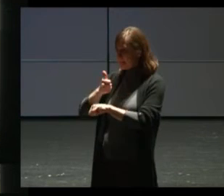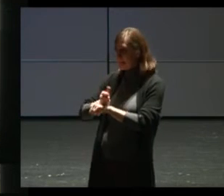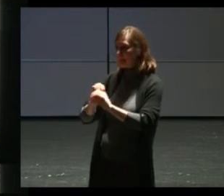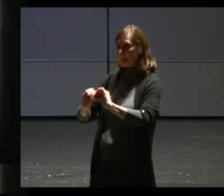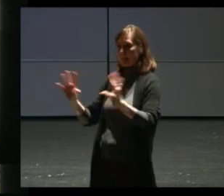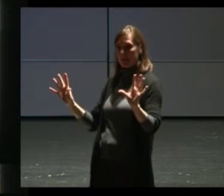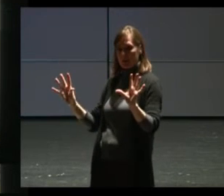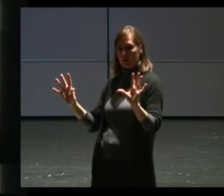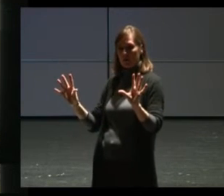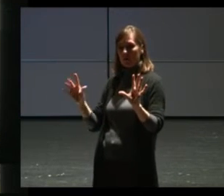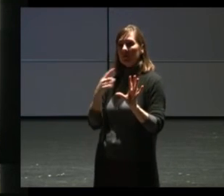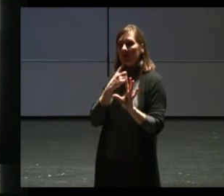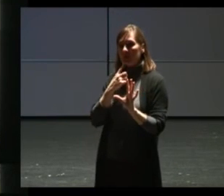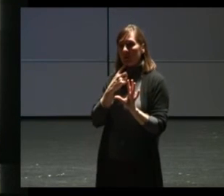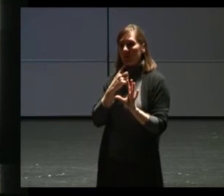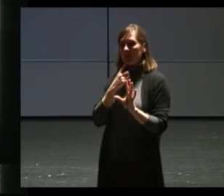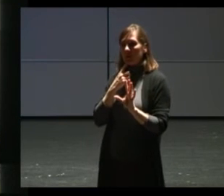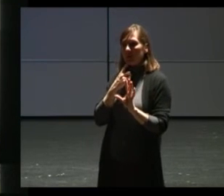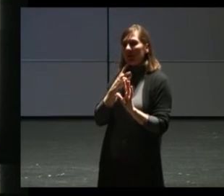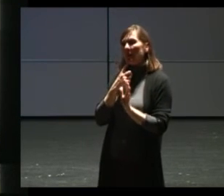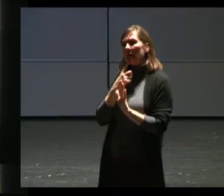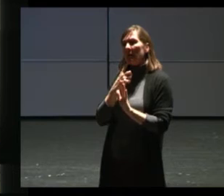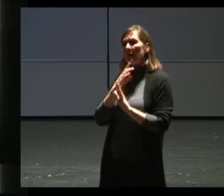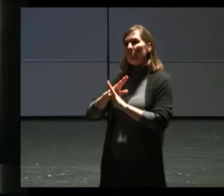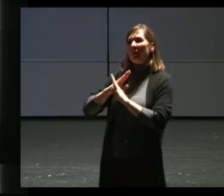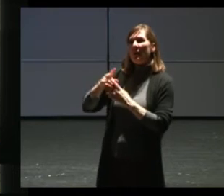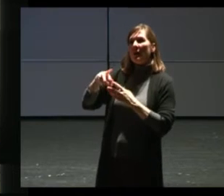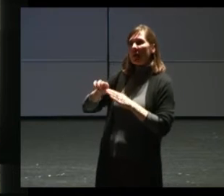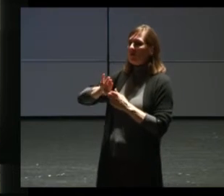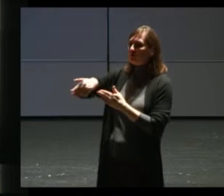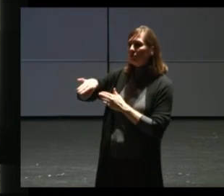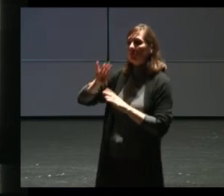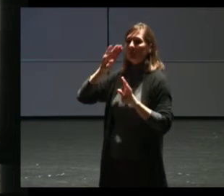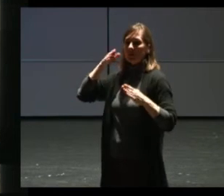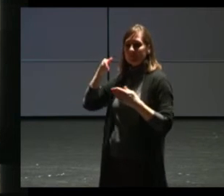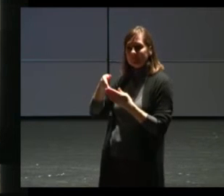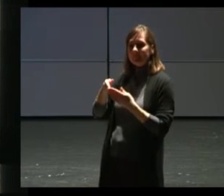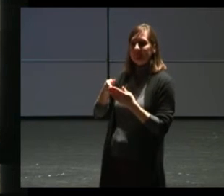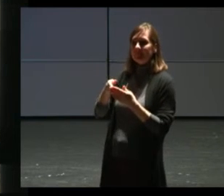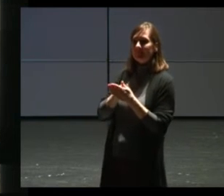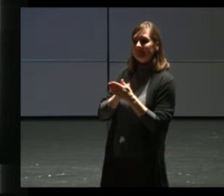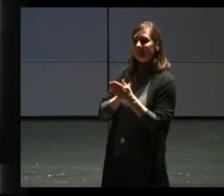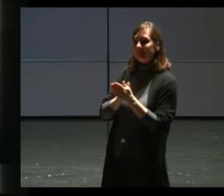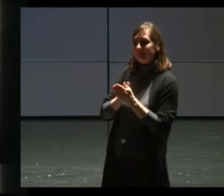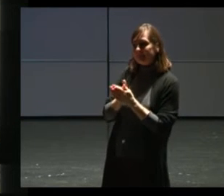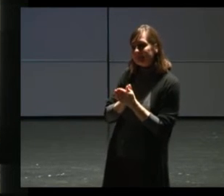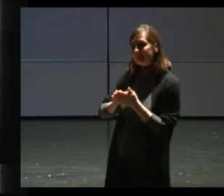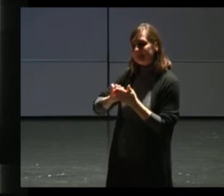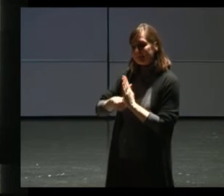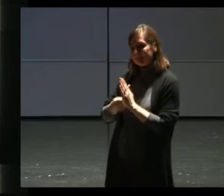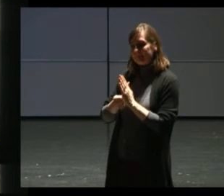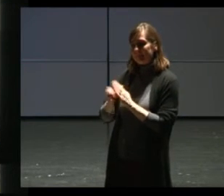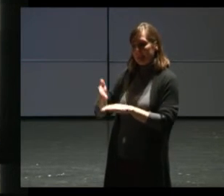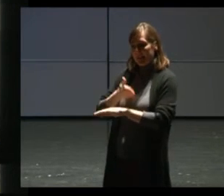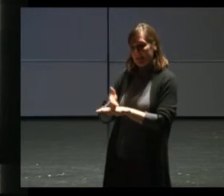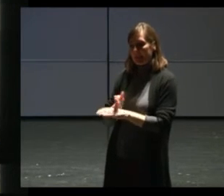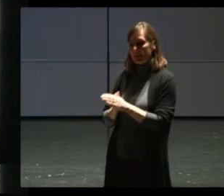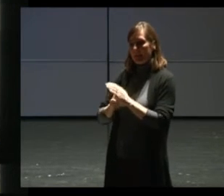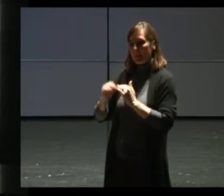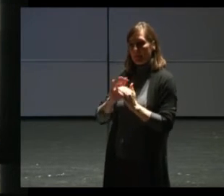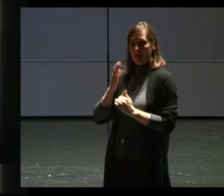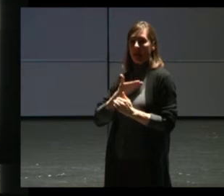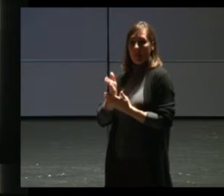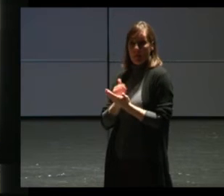in terms of preventing cuts, but in terms of really enhancing and building our budget and strengthening our position